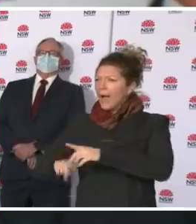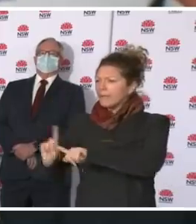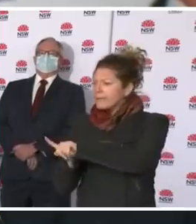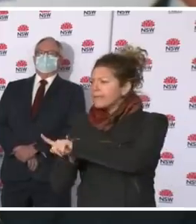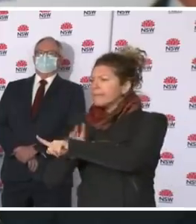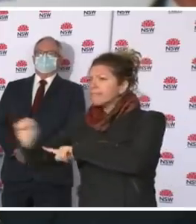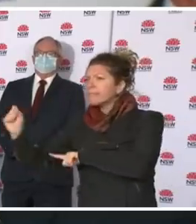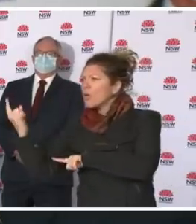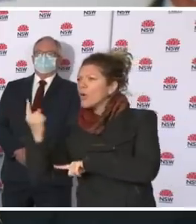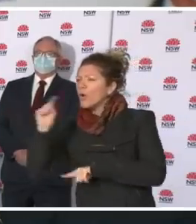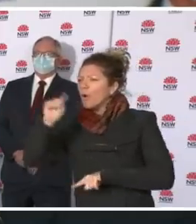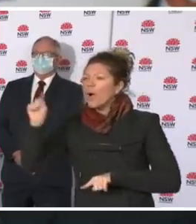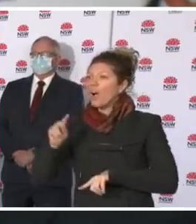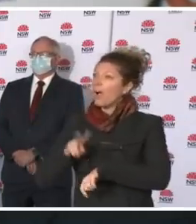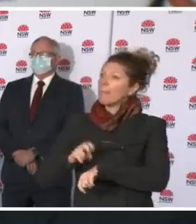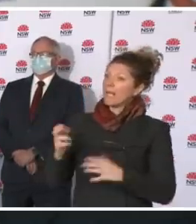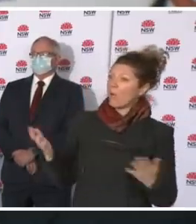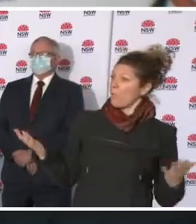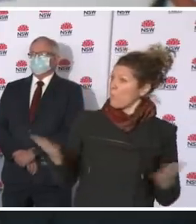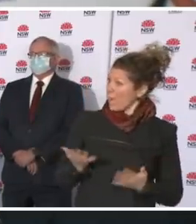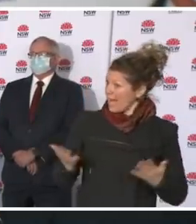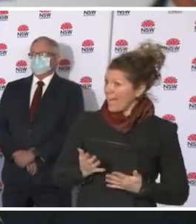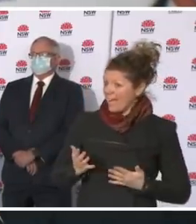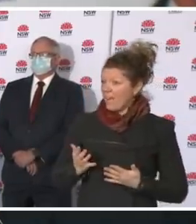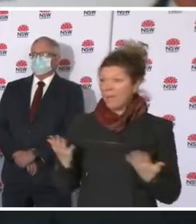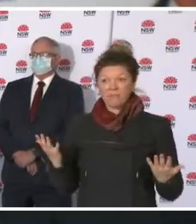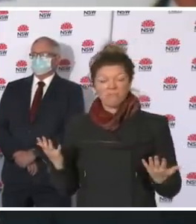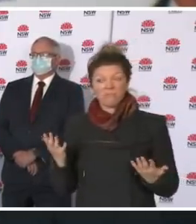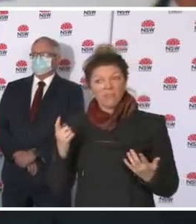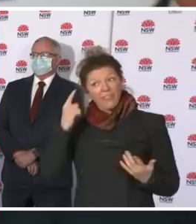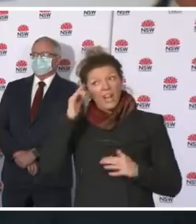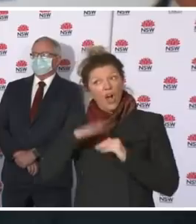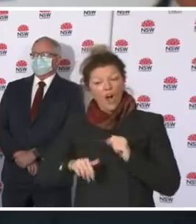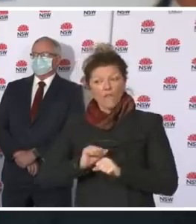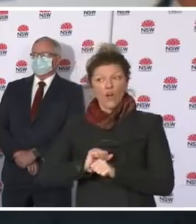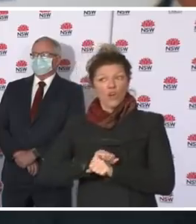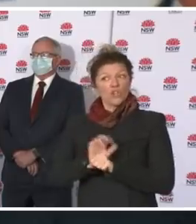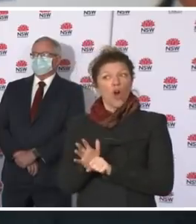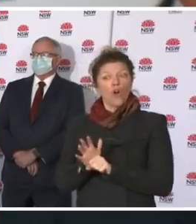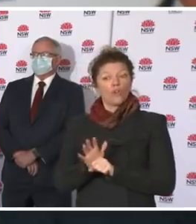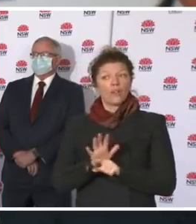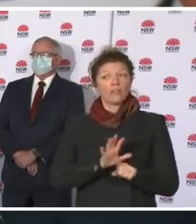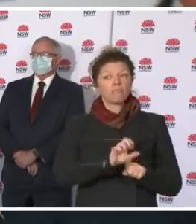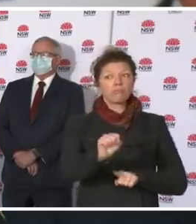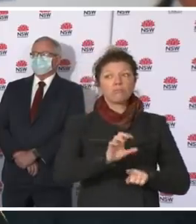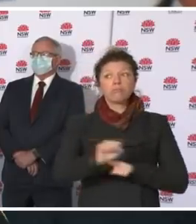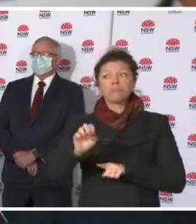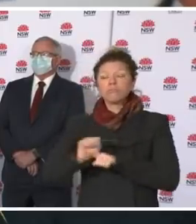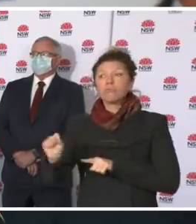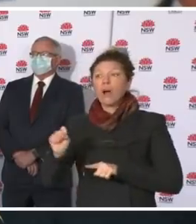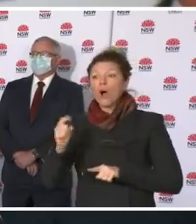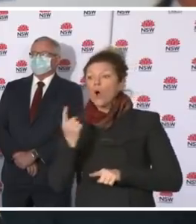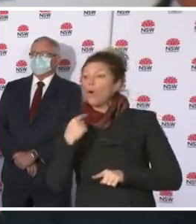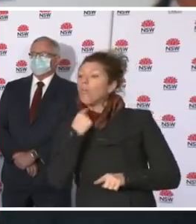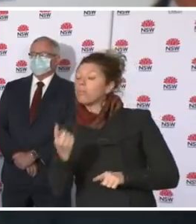of police and their efforts around the pandemic is right across the state of New South Wales. New South Wales Police will